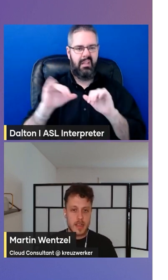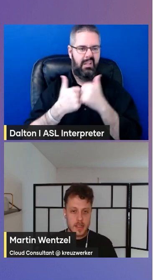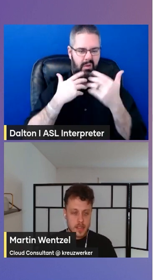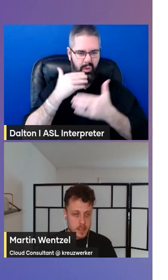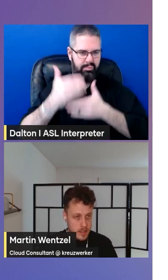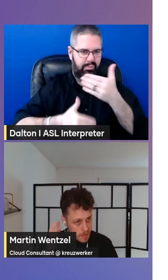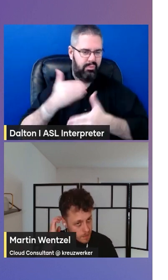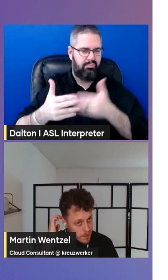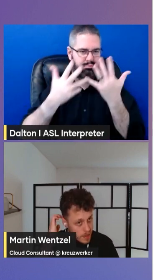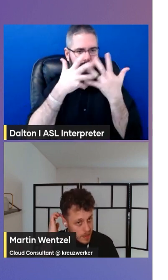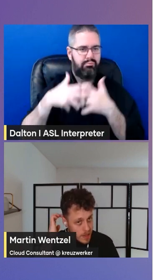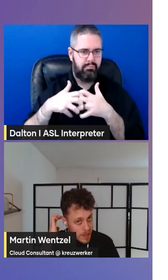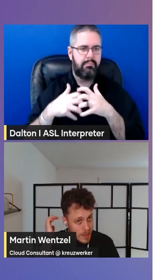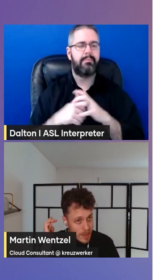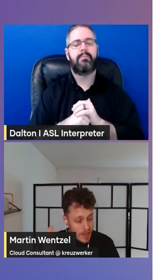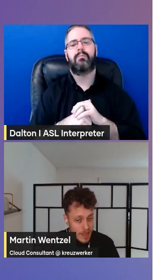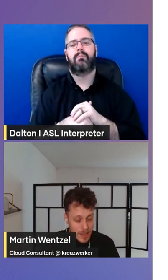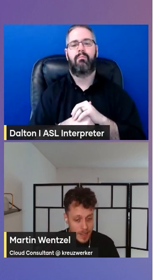And